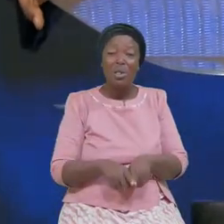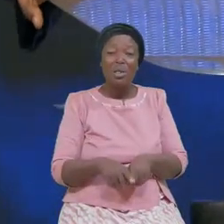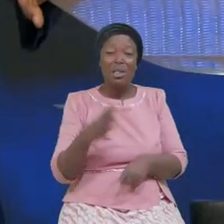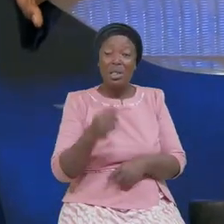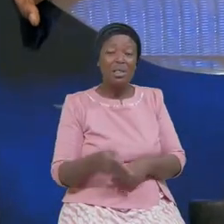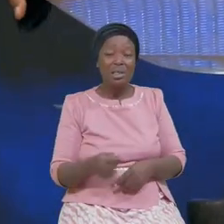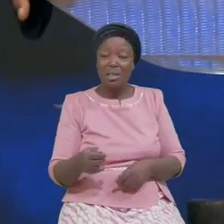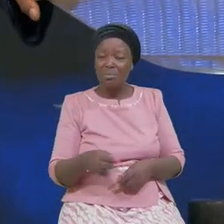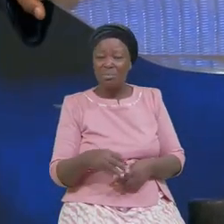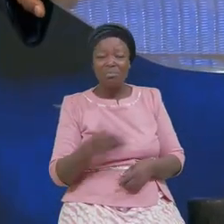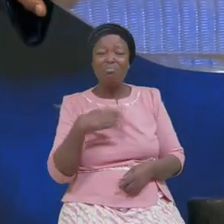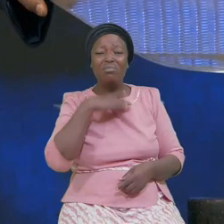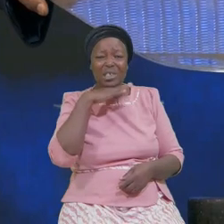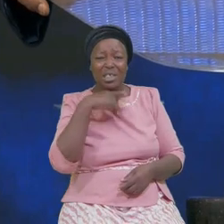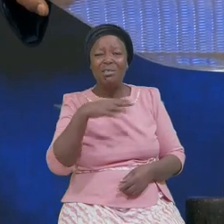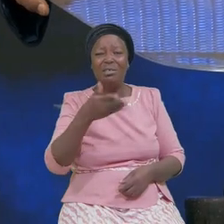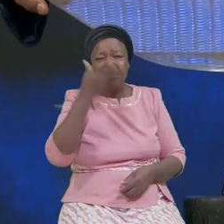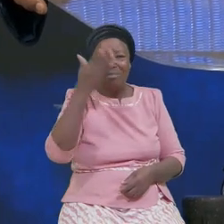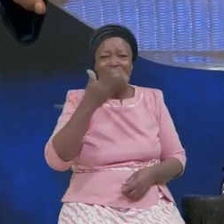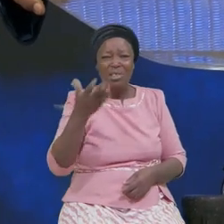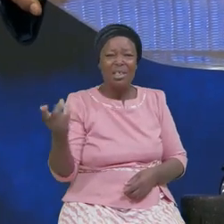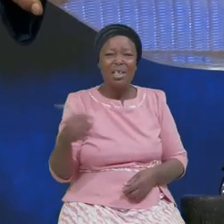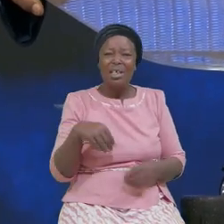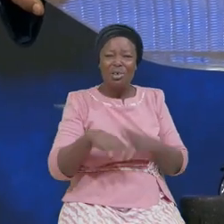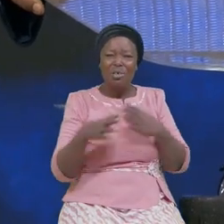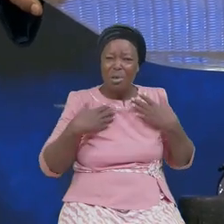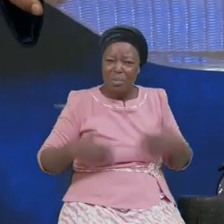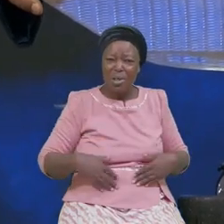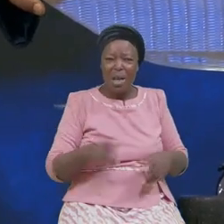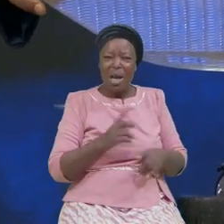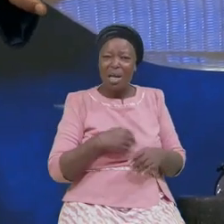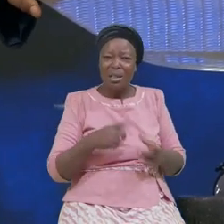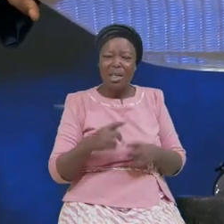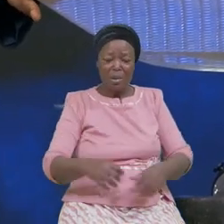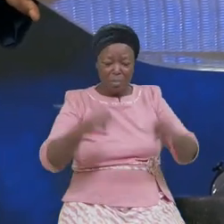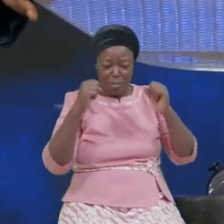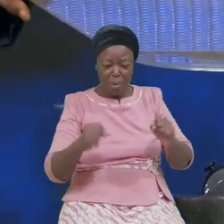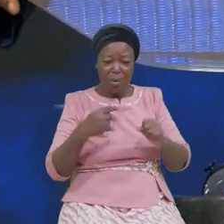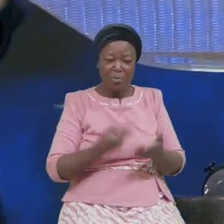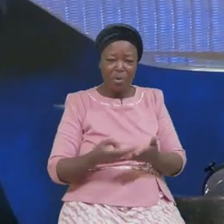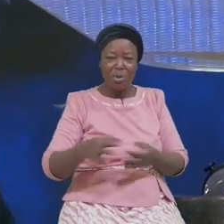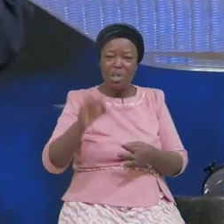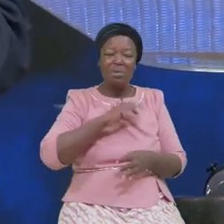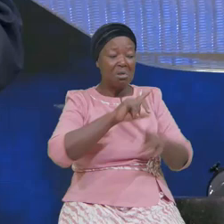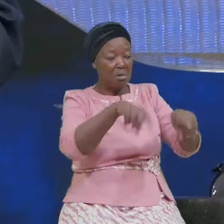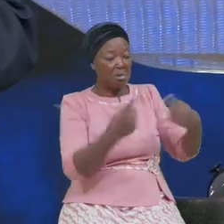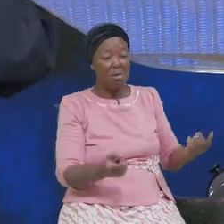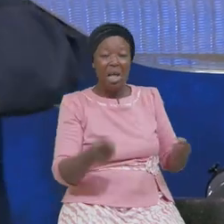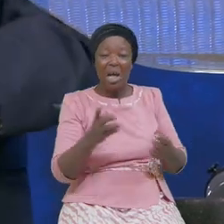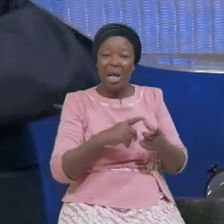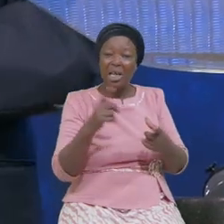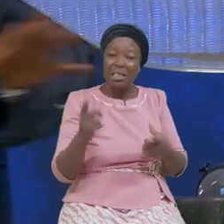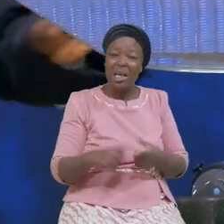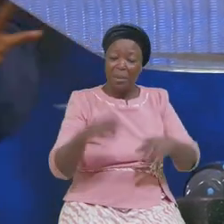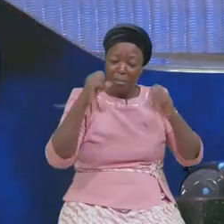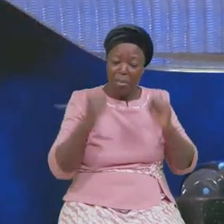way sanctification is gone. Power of the Holy Ghost gone. And the power to